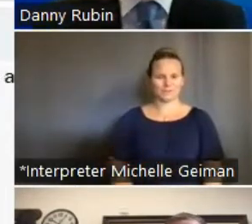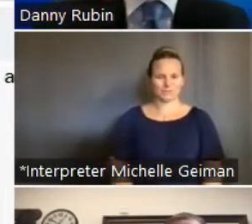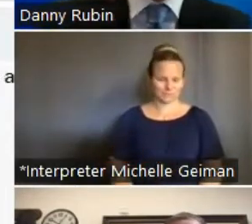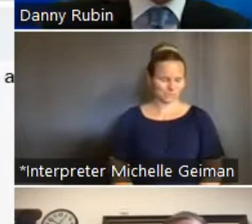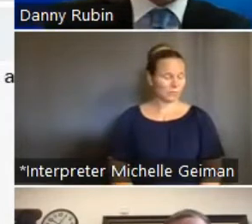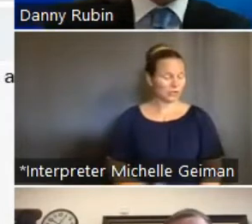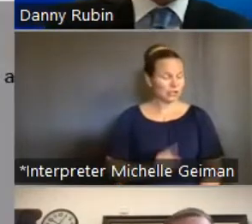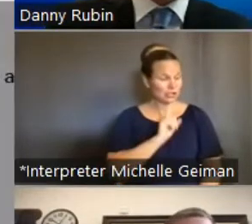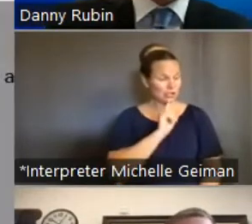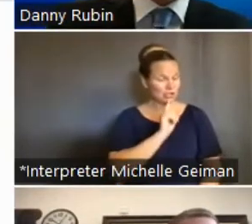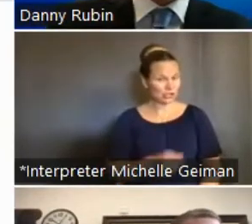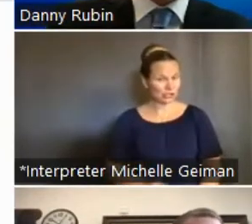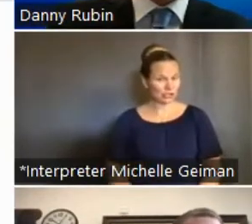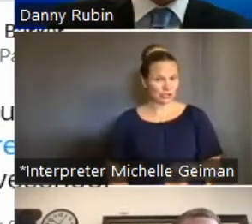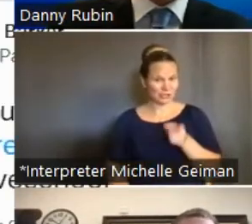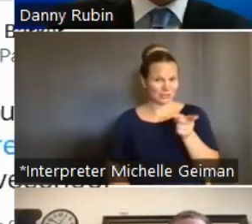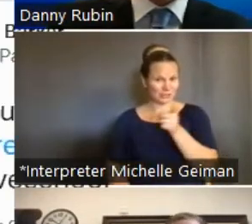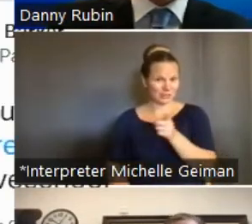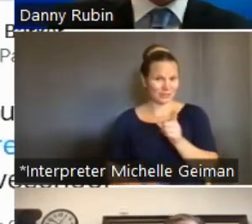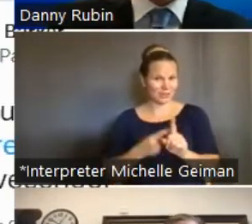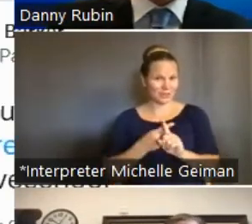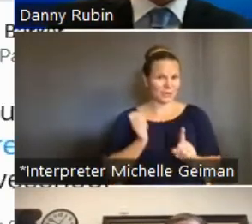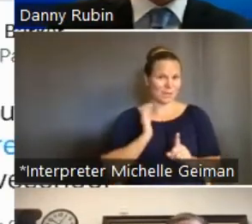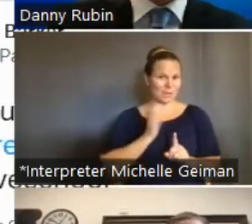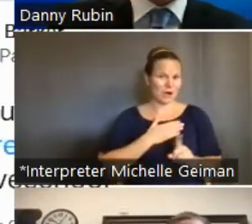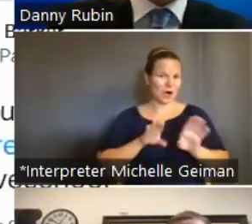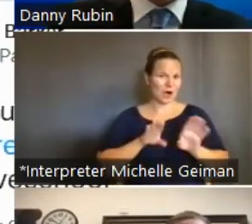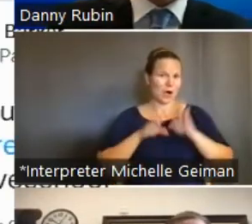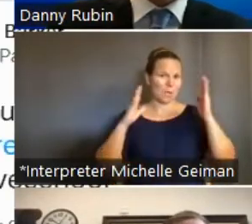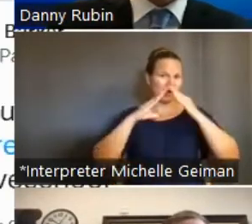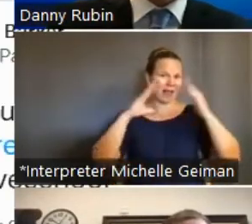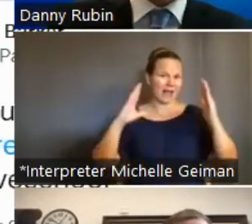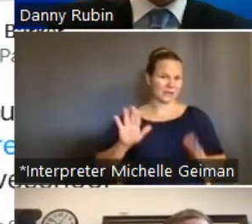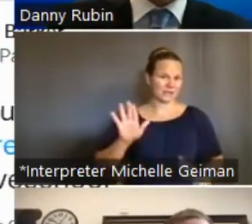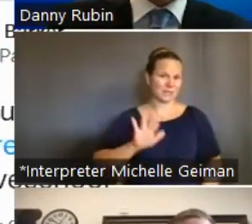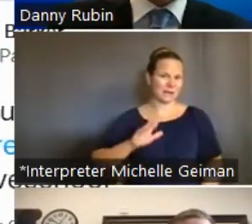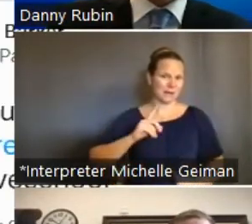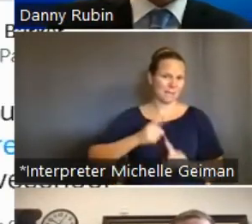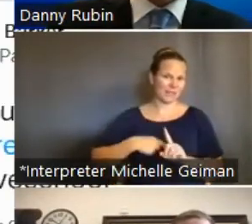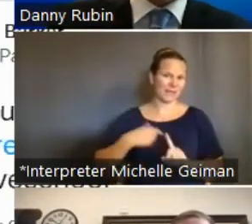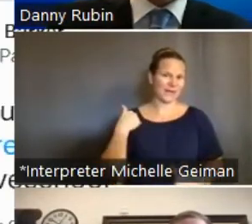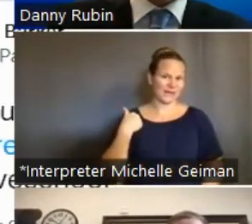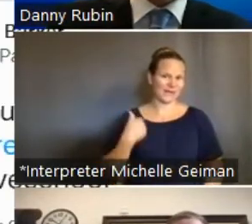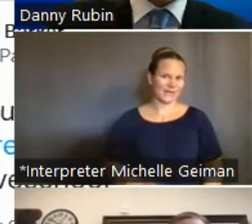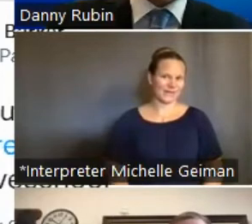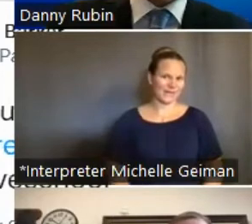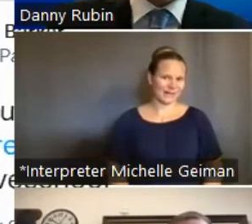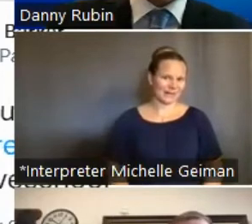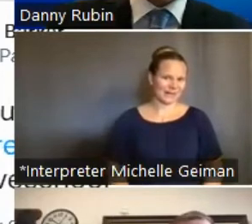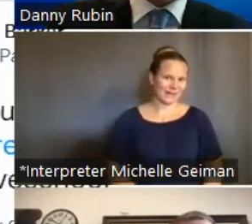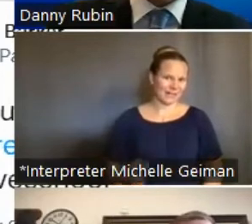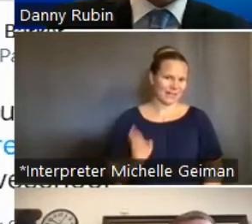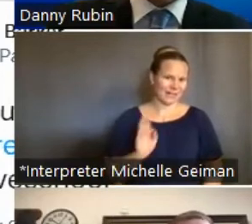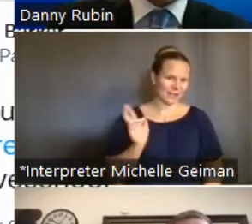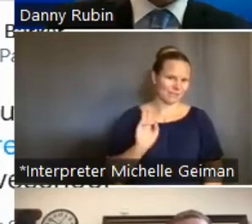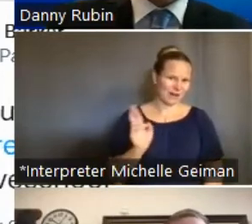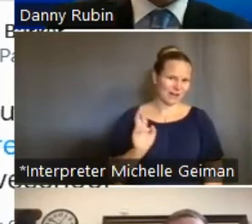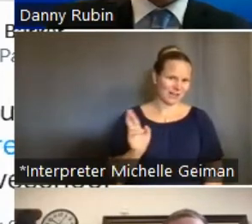So those are pictures from our open house that we had about a month ago there. Yeah. And the one on the right, that bulletin